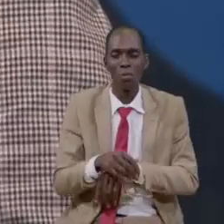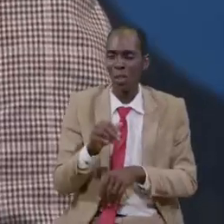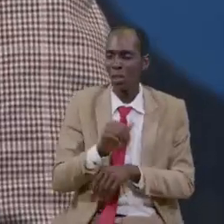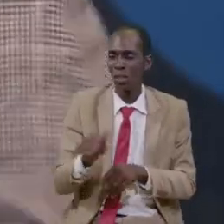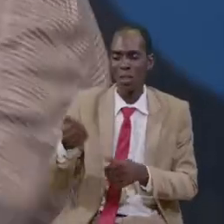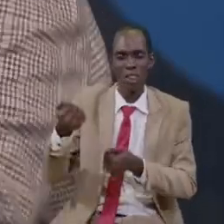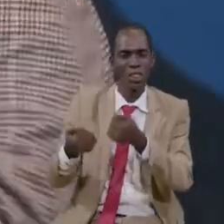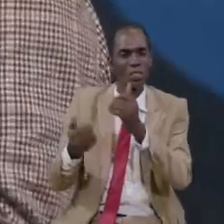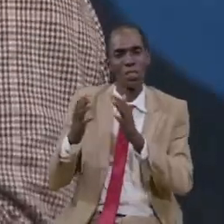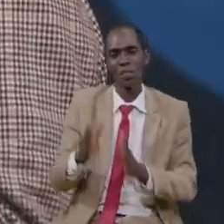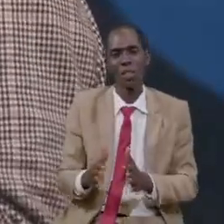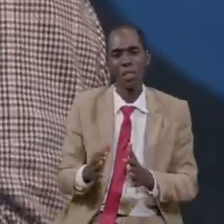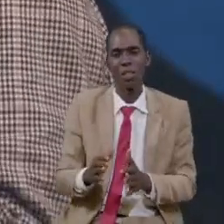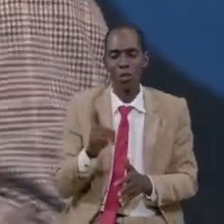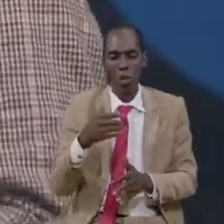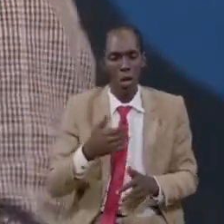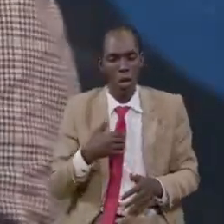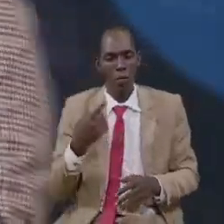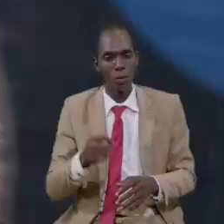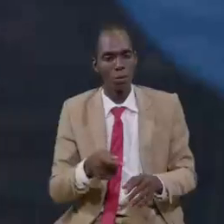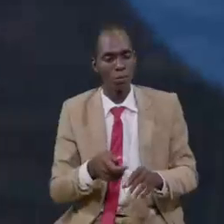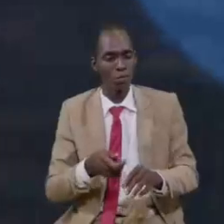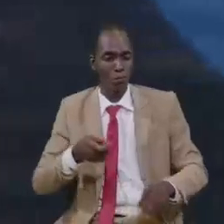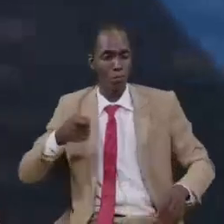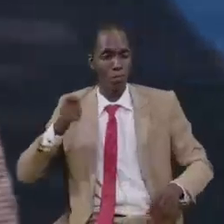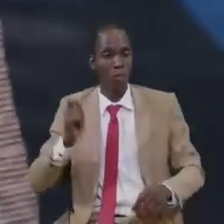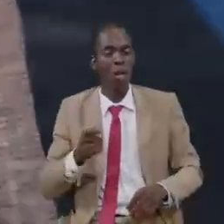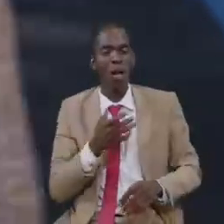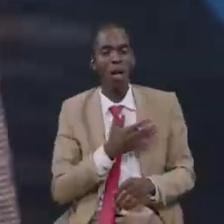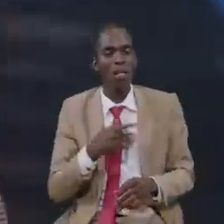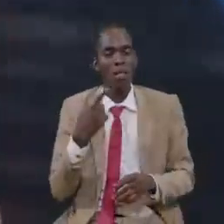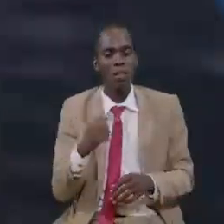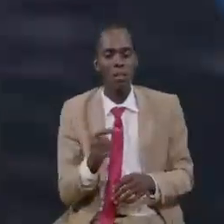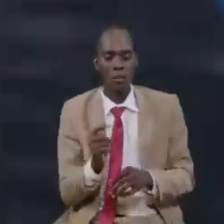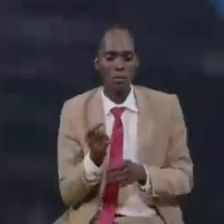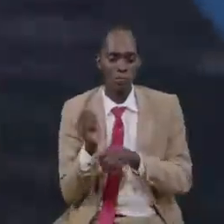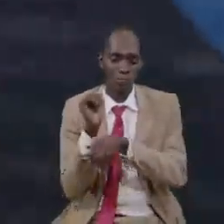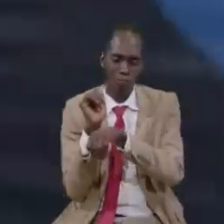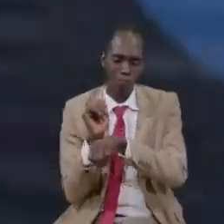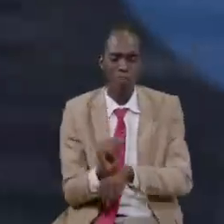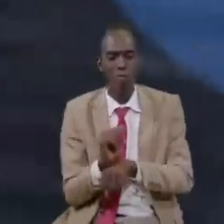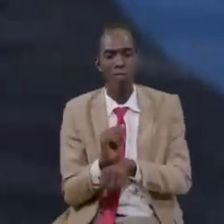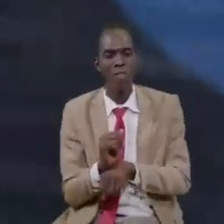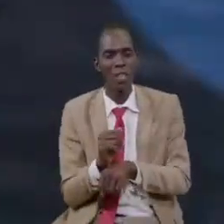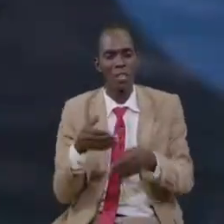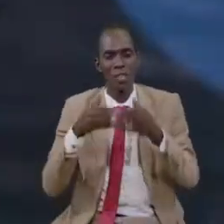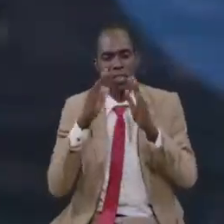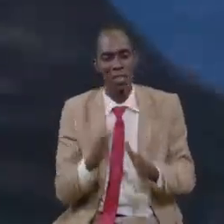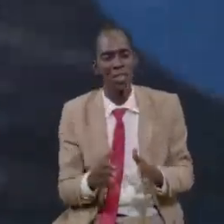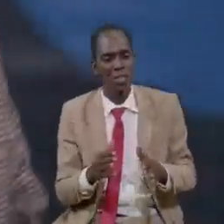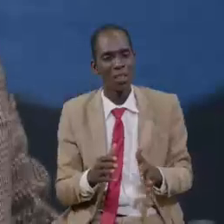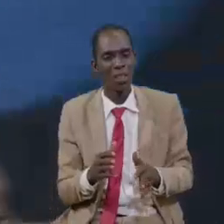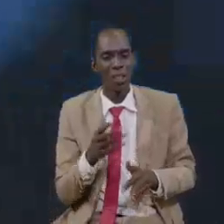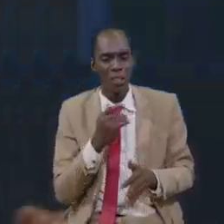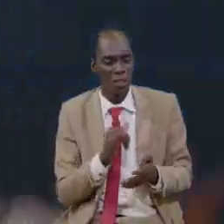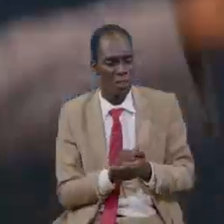in the hand and they are slave drivers, and they say, eat it. You say, no, it's dirty. I cannot eat